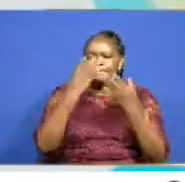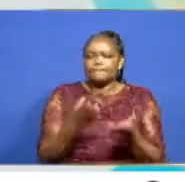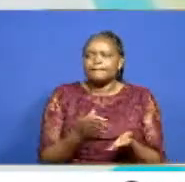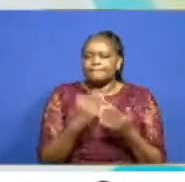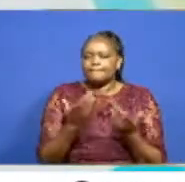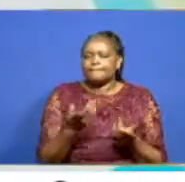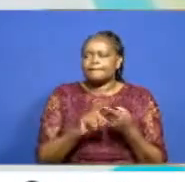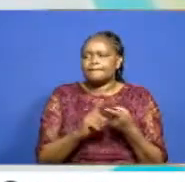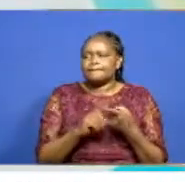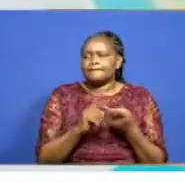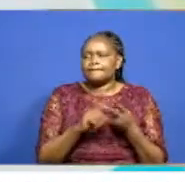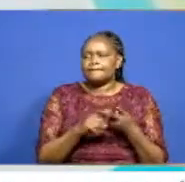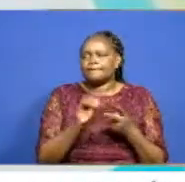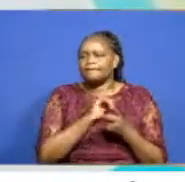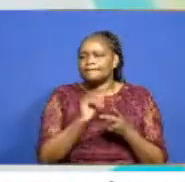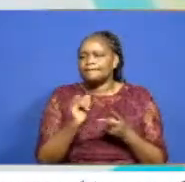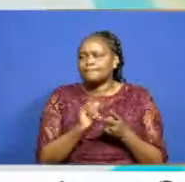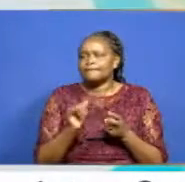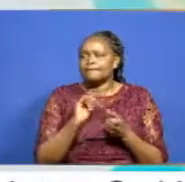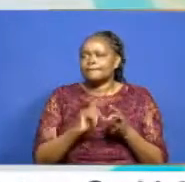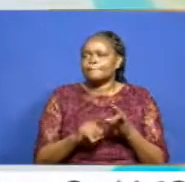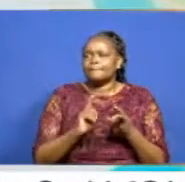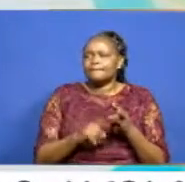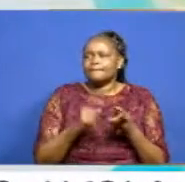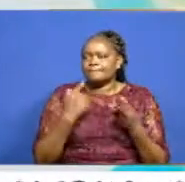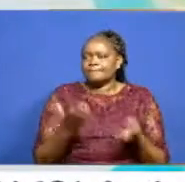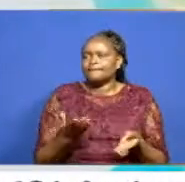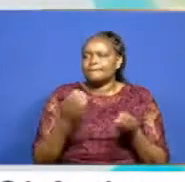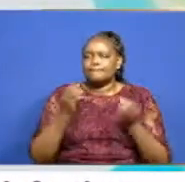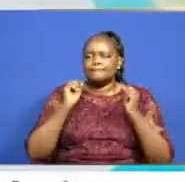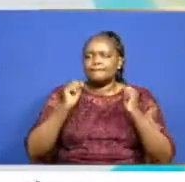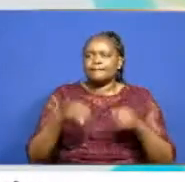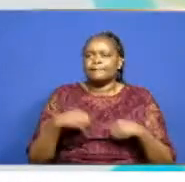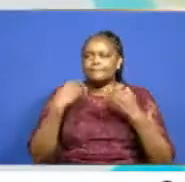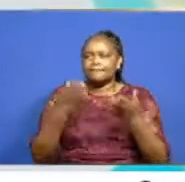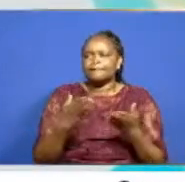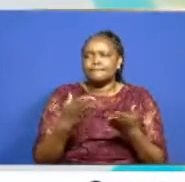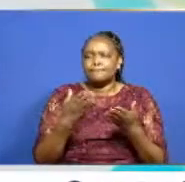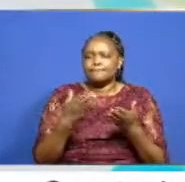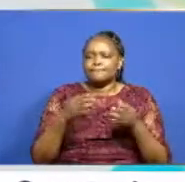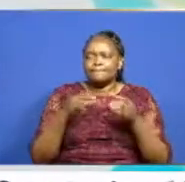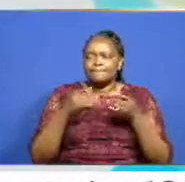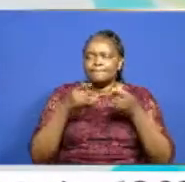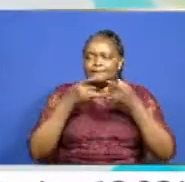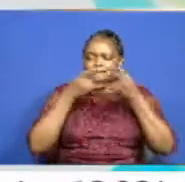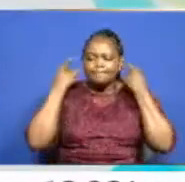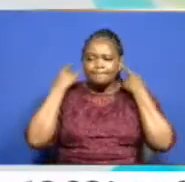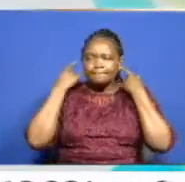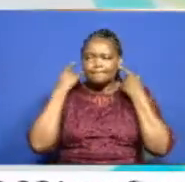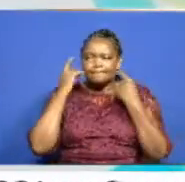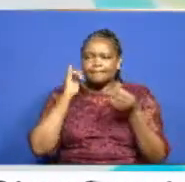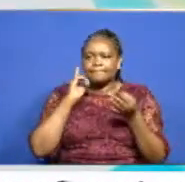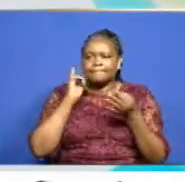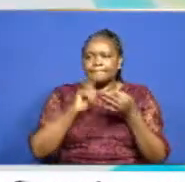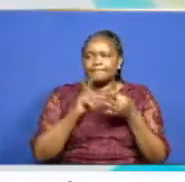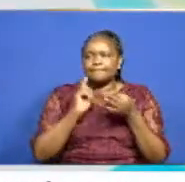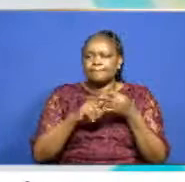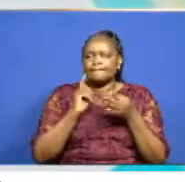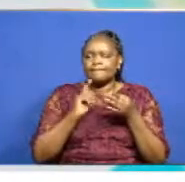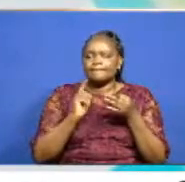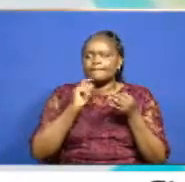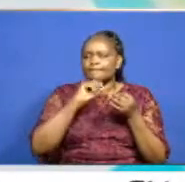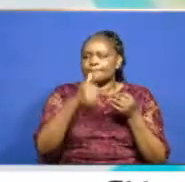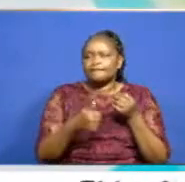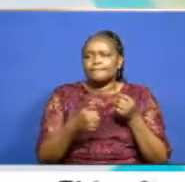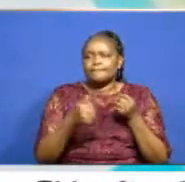hands and sanitation? How are we going to provide the face masks? How are we going to deal with the monster